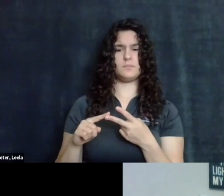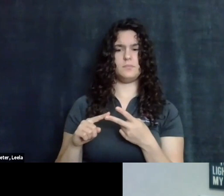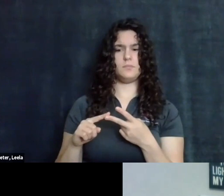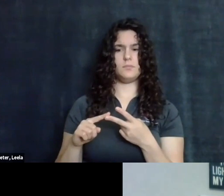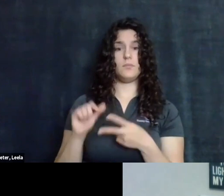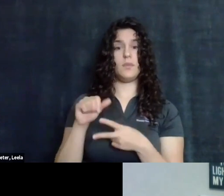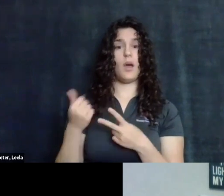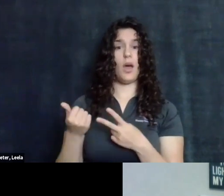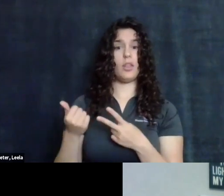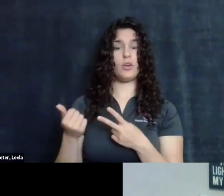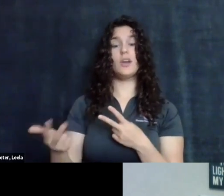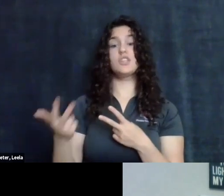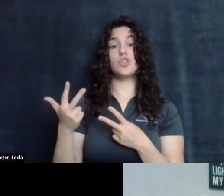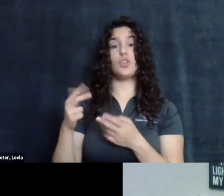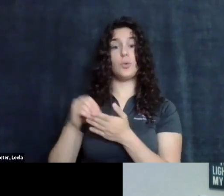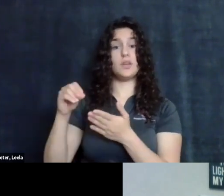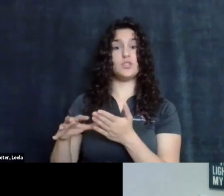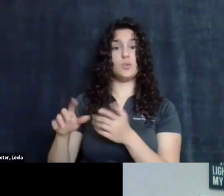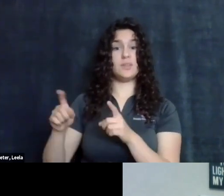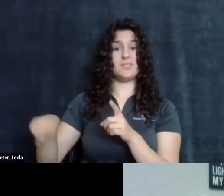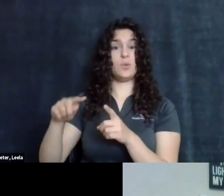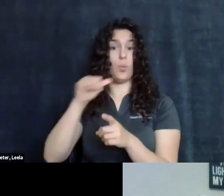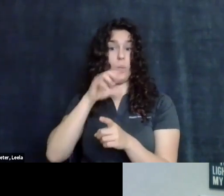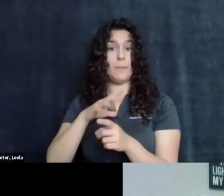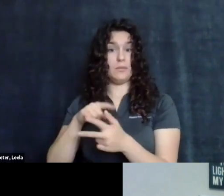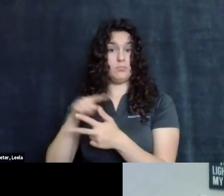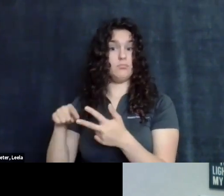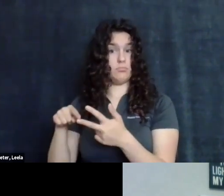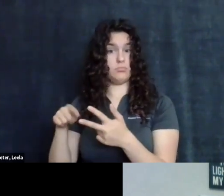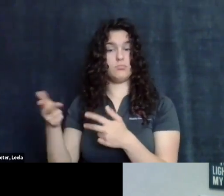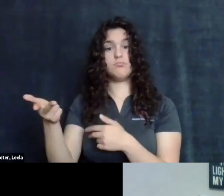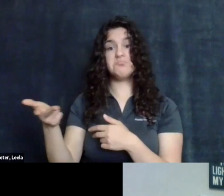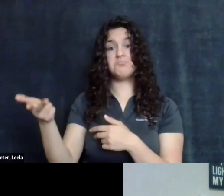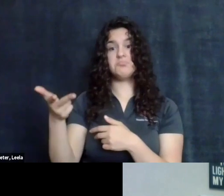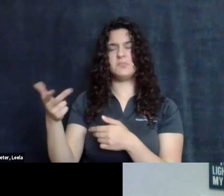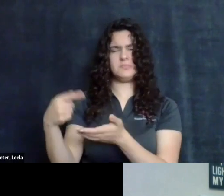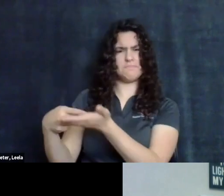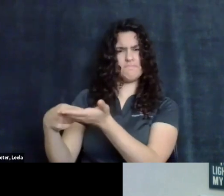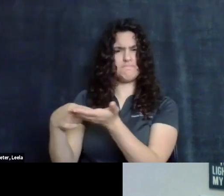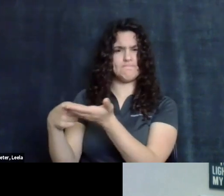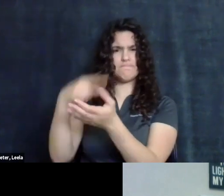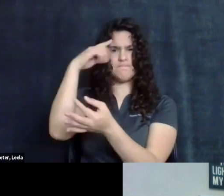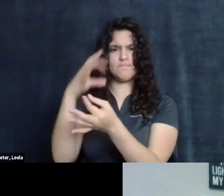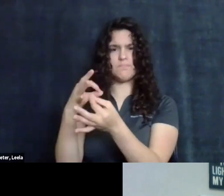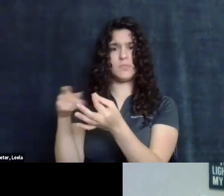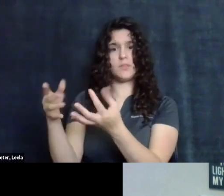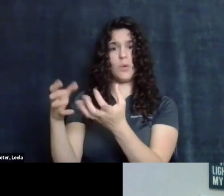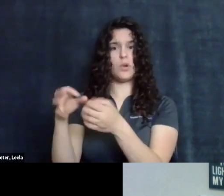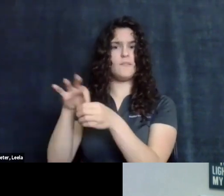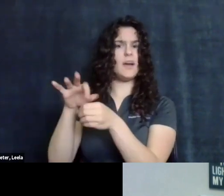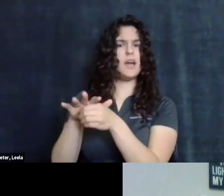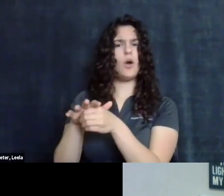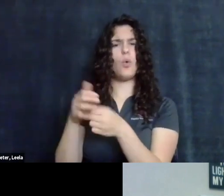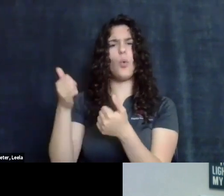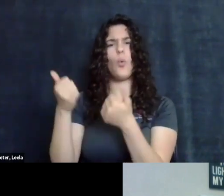3 students who are all women. They decided, let's find out what percentage of countries